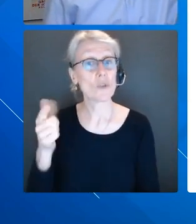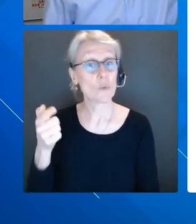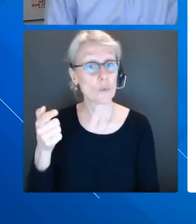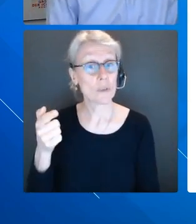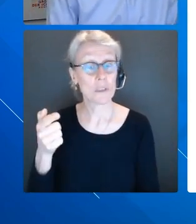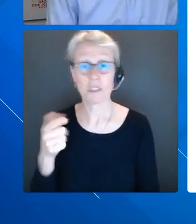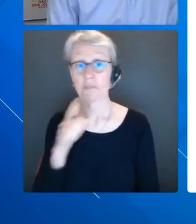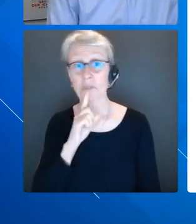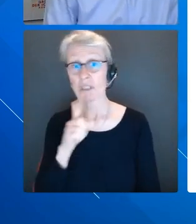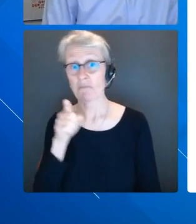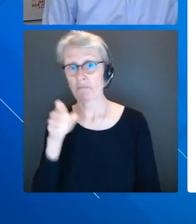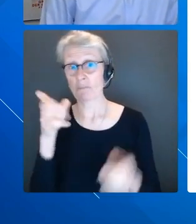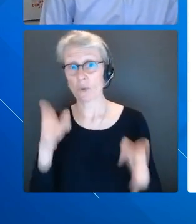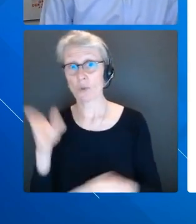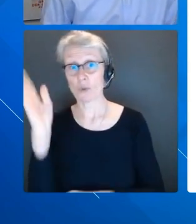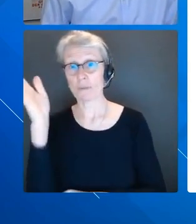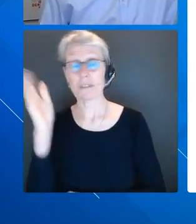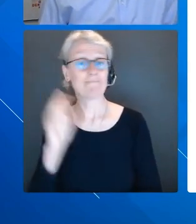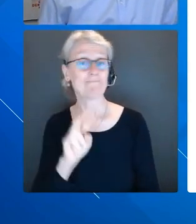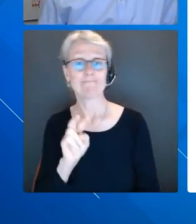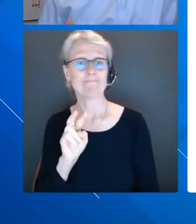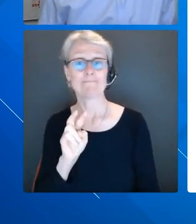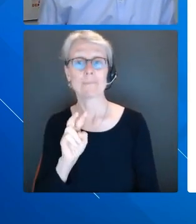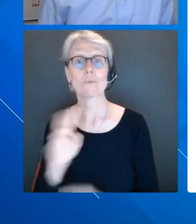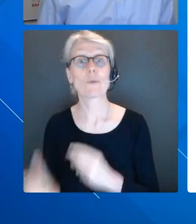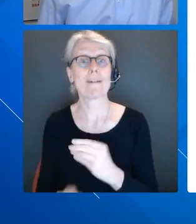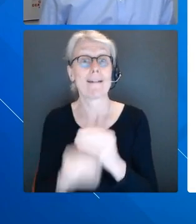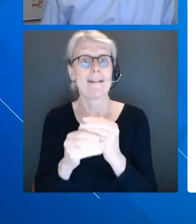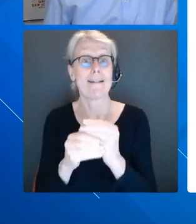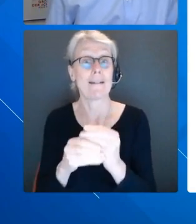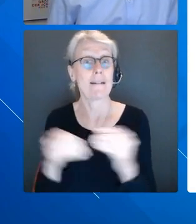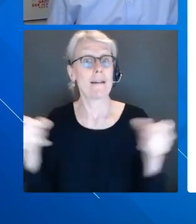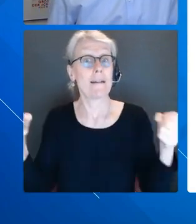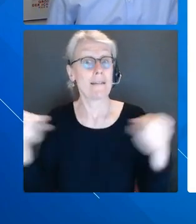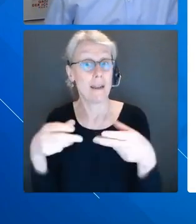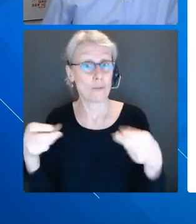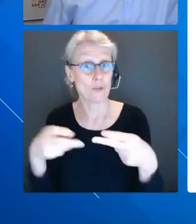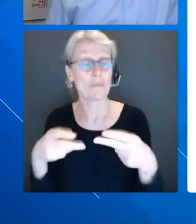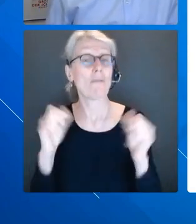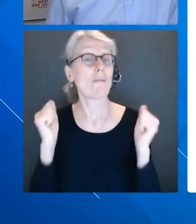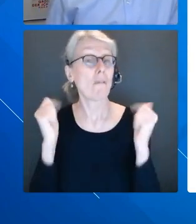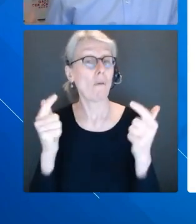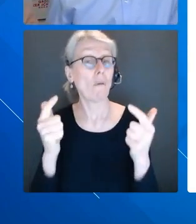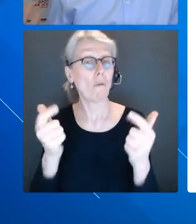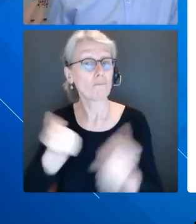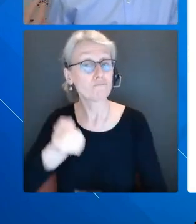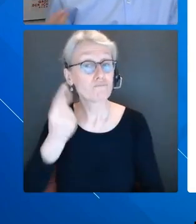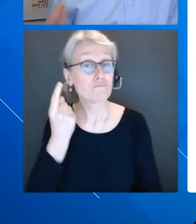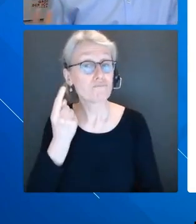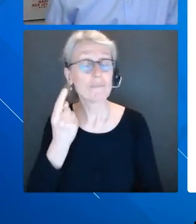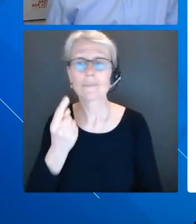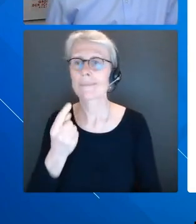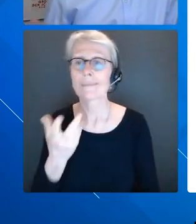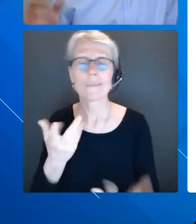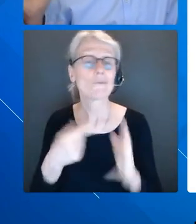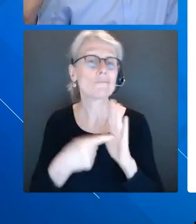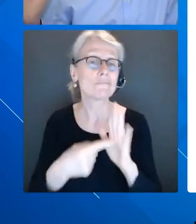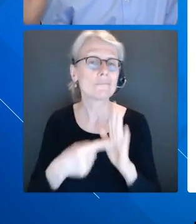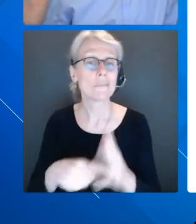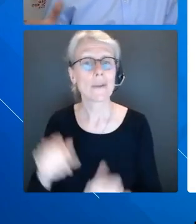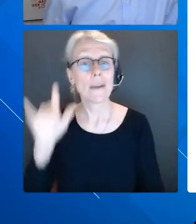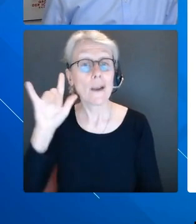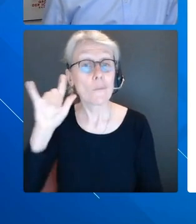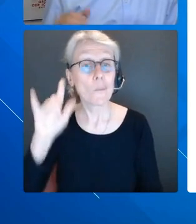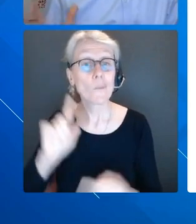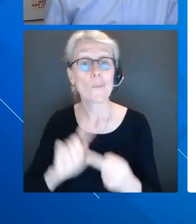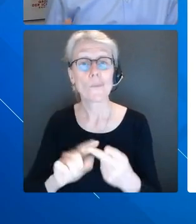what the speaker's saying. Closed captions allow everybody to understand. Think about the last time you were like sitting at a bar or sitting in an airport and they had a